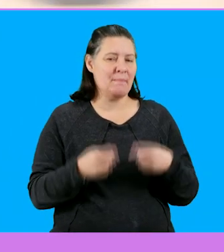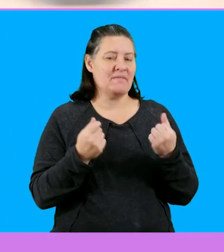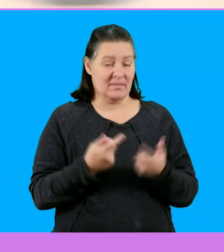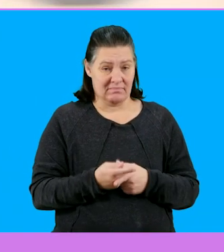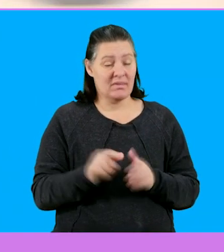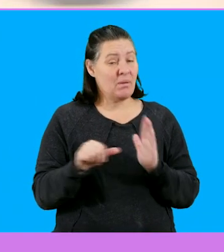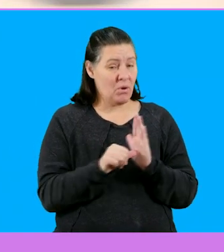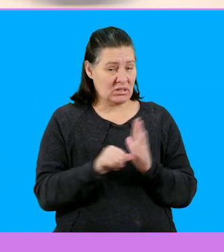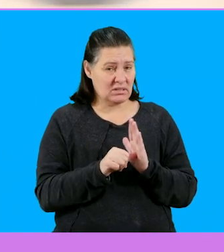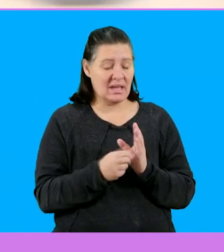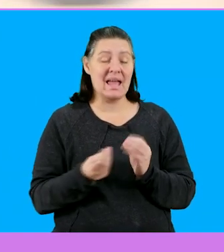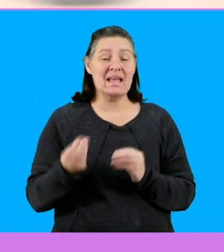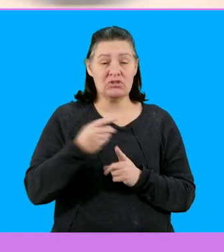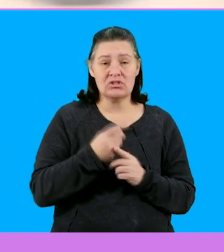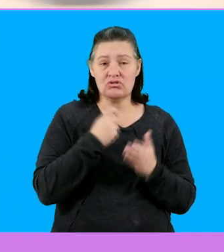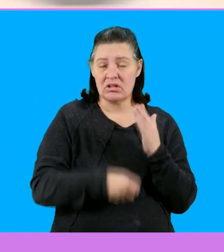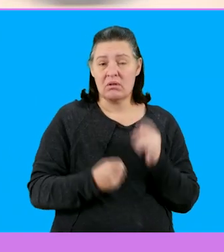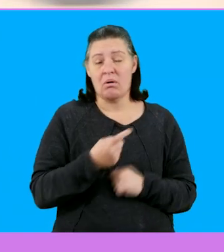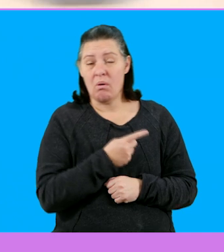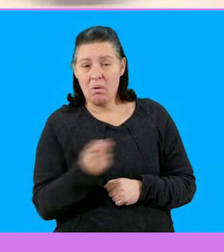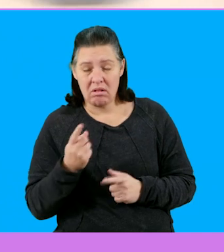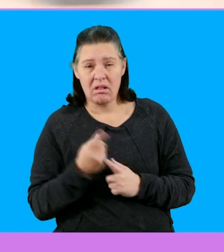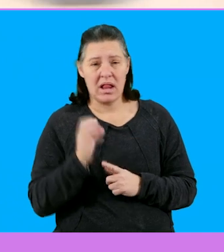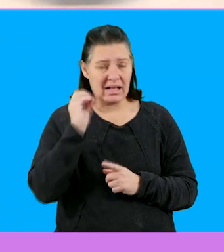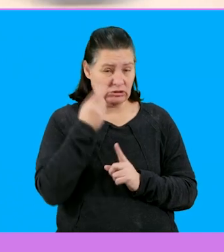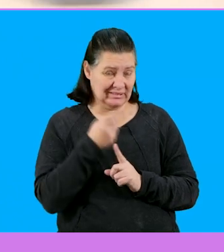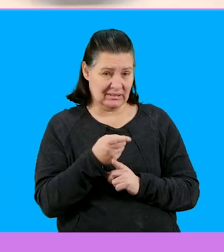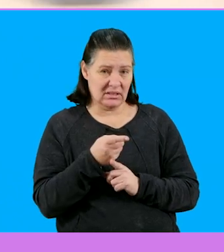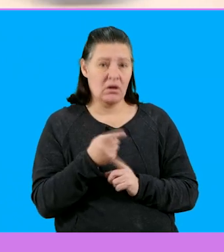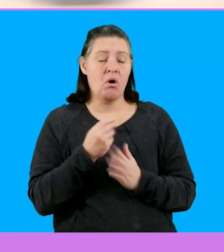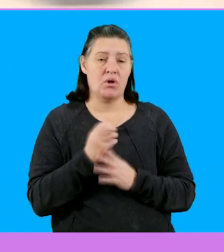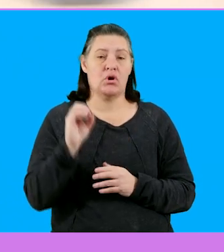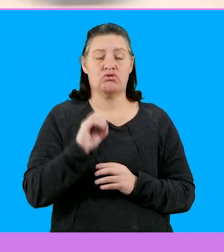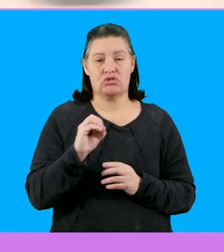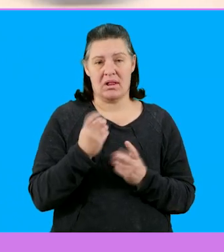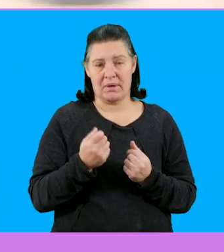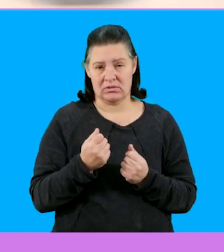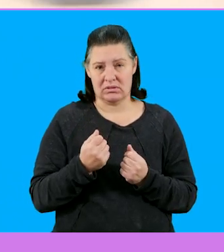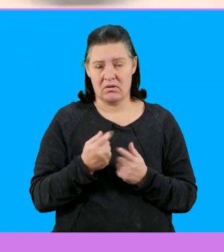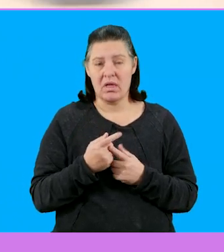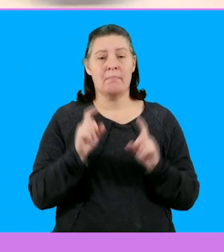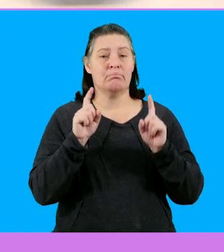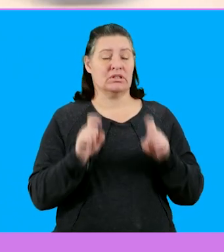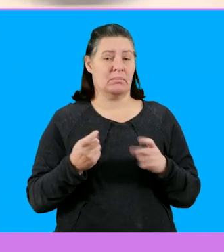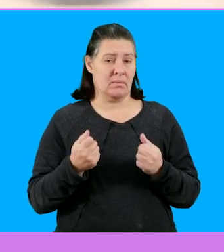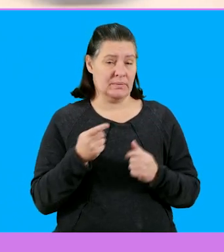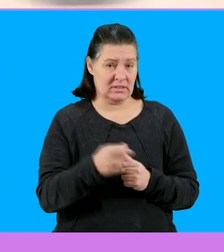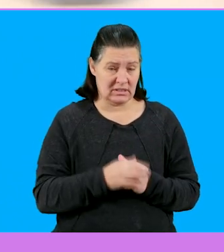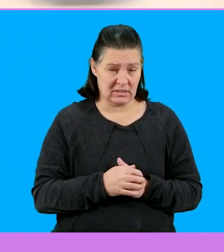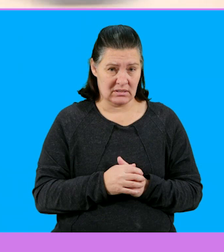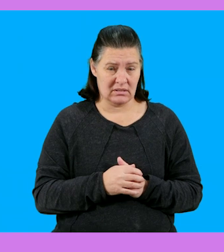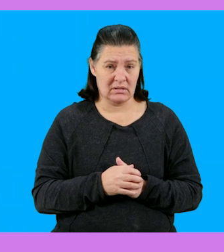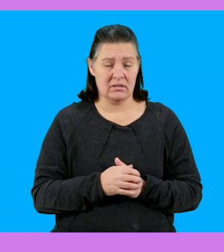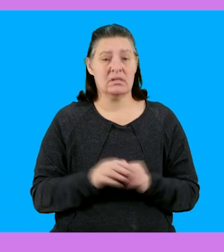Okay, so it's key to note, it's the interest charged on, or it can be interest earned on the original amount, the principal amount.